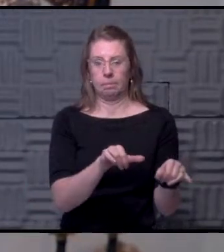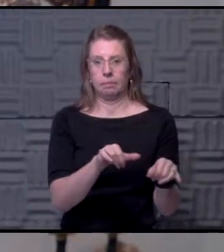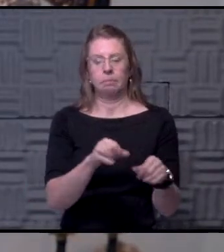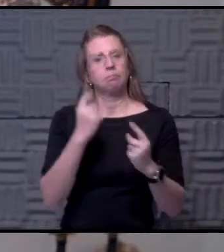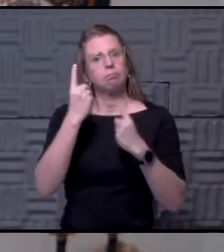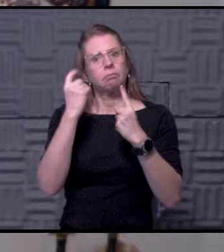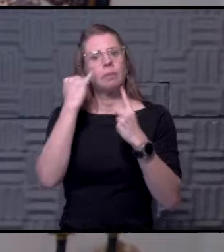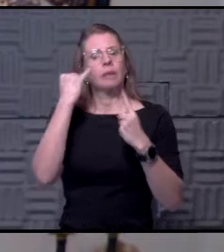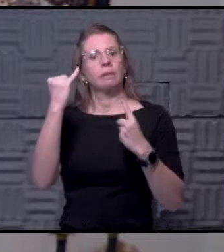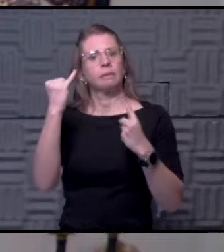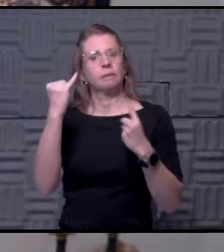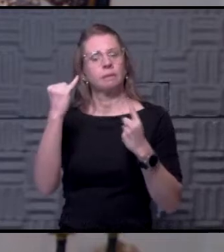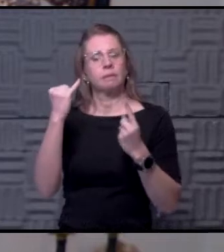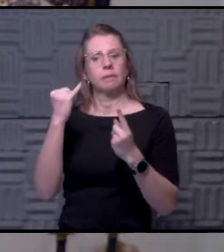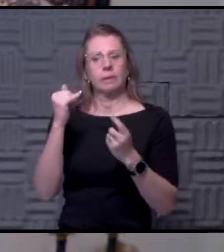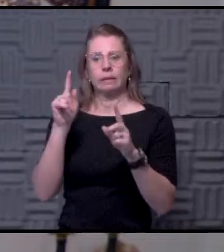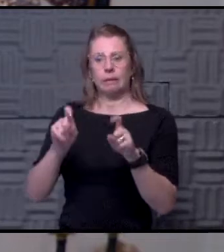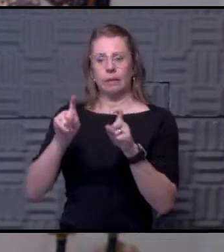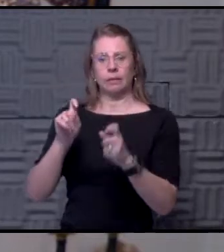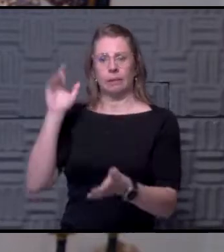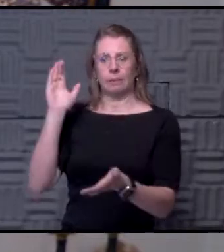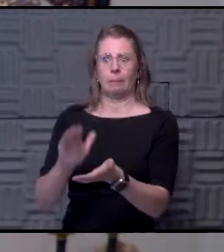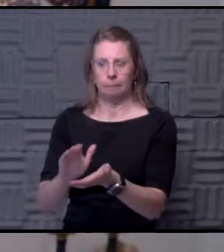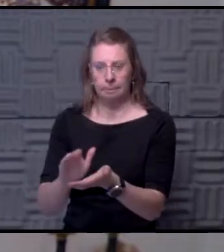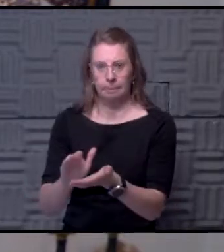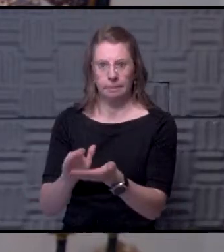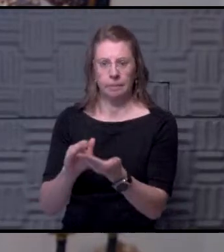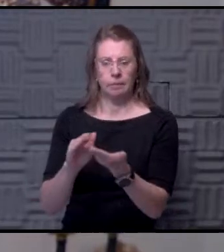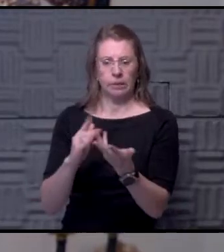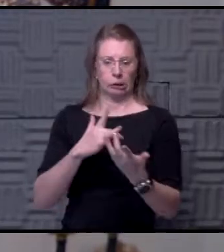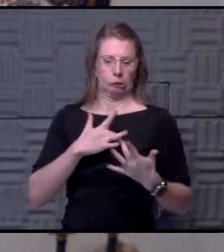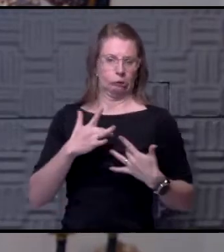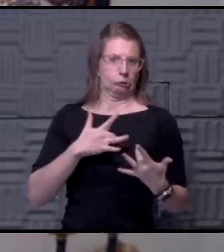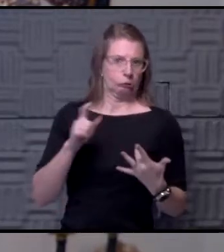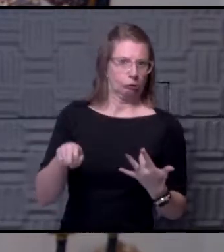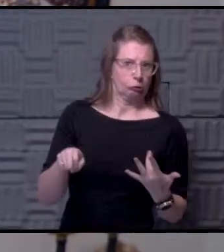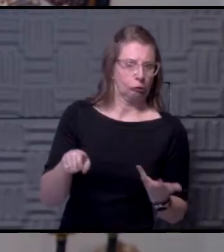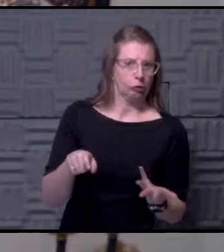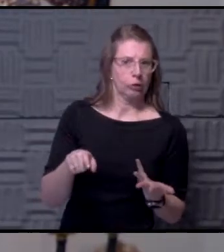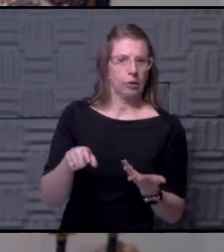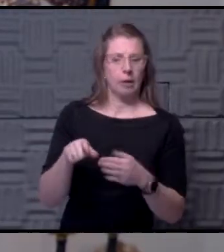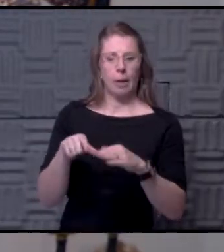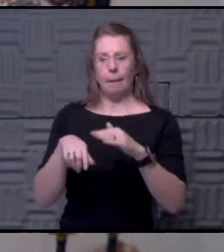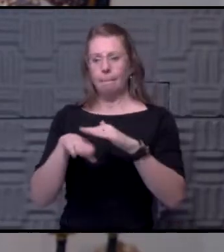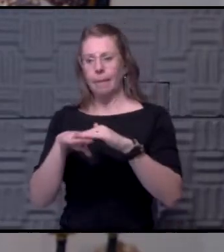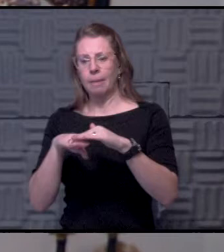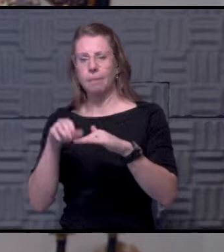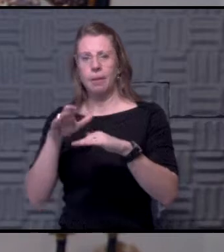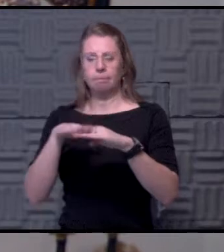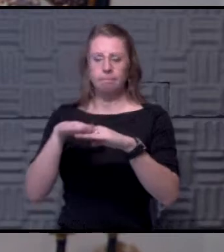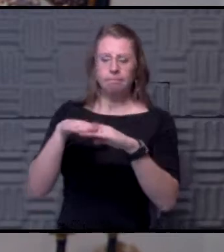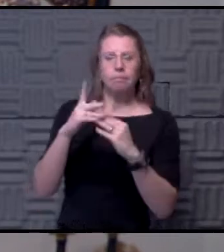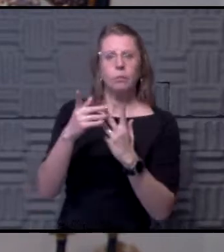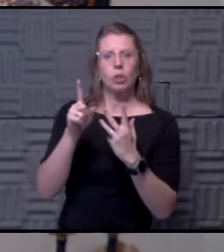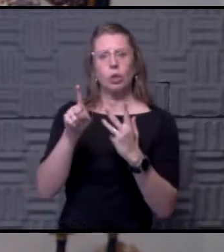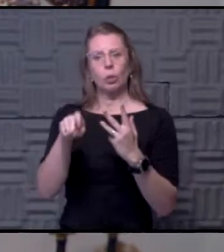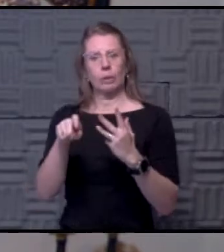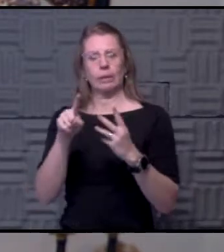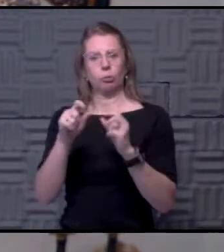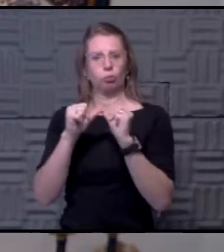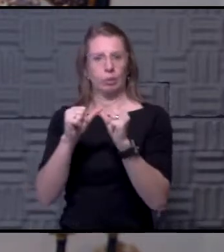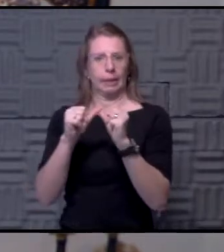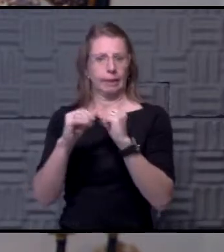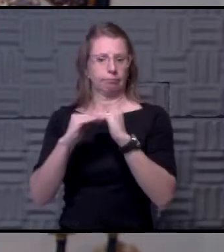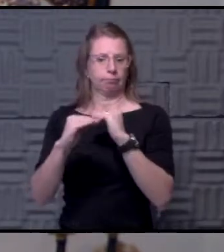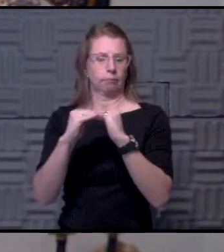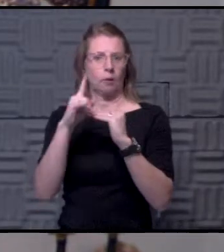if that fall in testing is any reason for concern, and what is the minimum or the floor that you need to maintain in terms